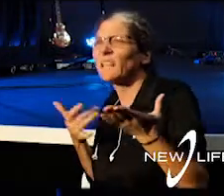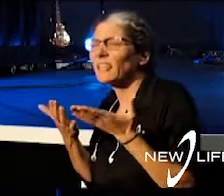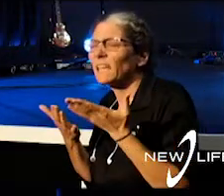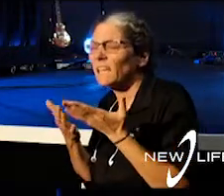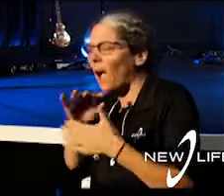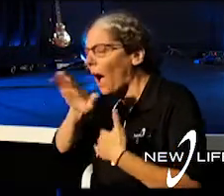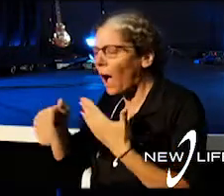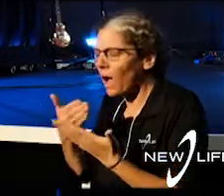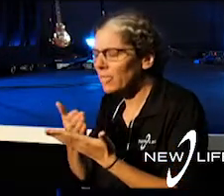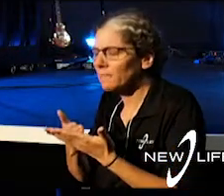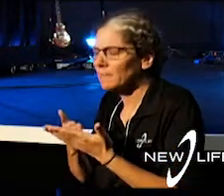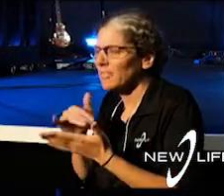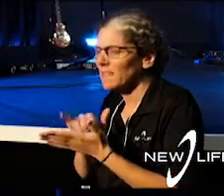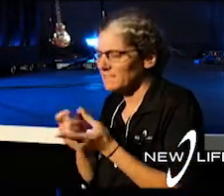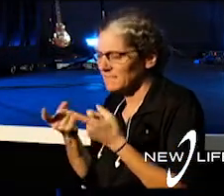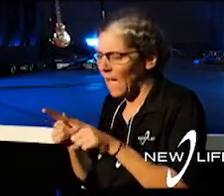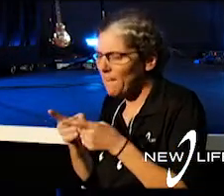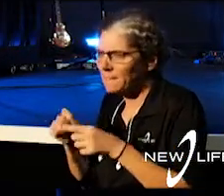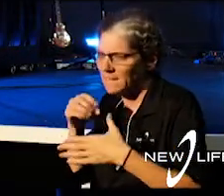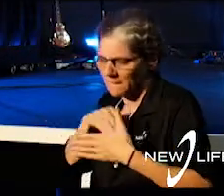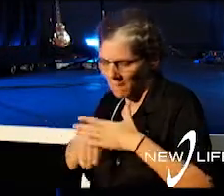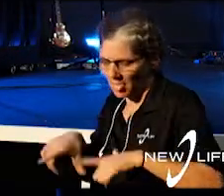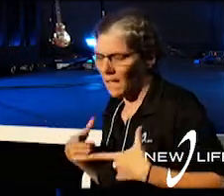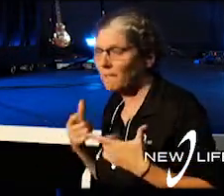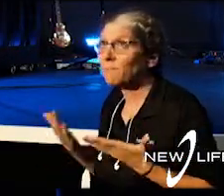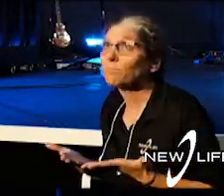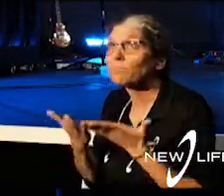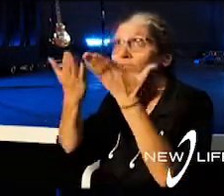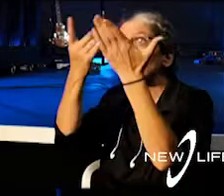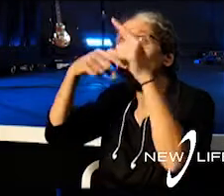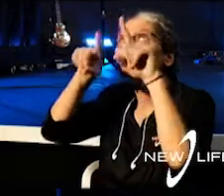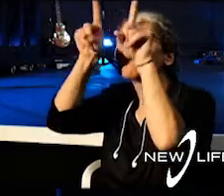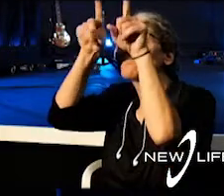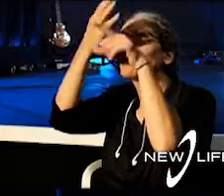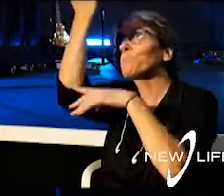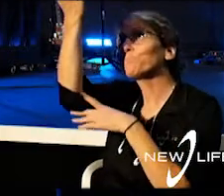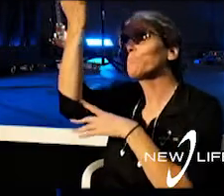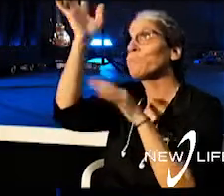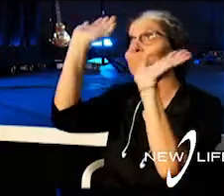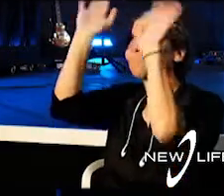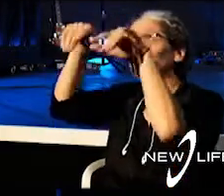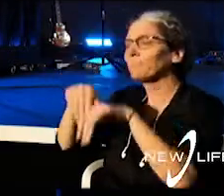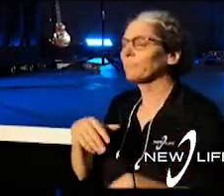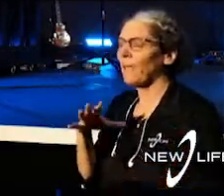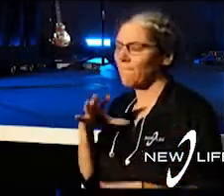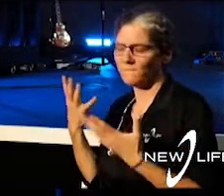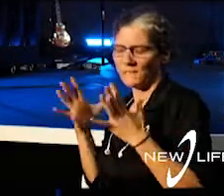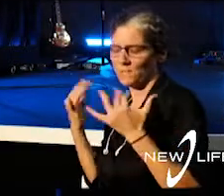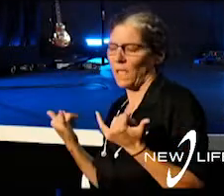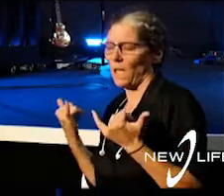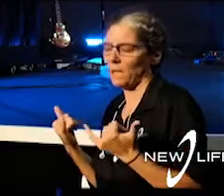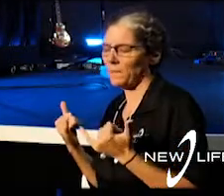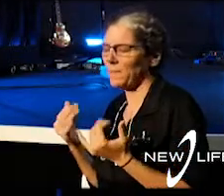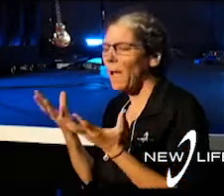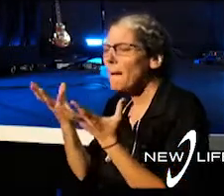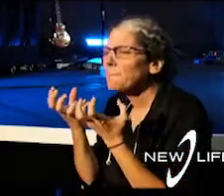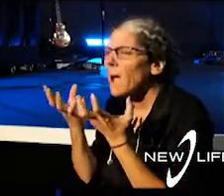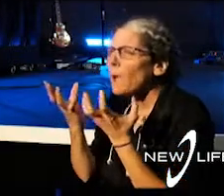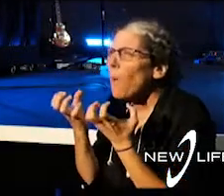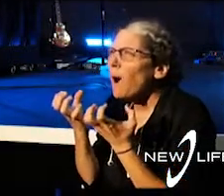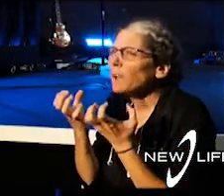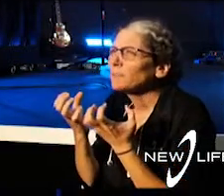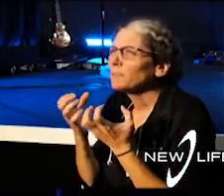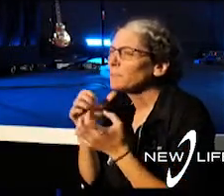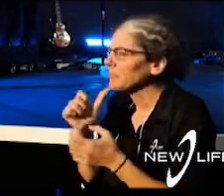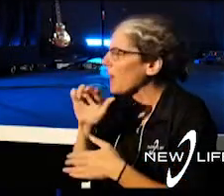Here's everything that's going on in my heart and in my life right now. God, I'm bringing it to you. Here's what I want. Here are my wants and my desires, but it's